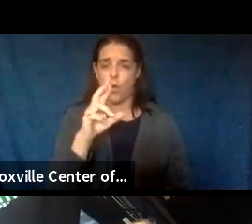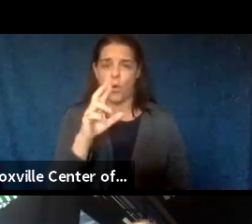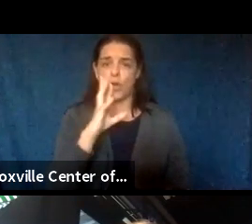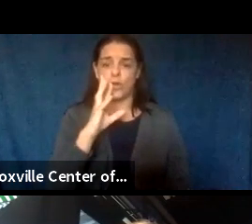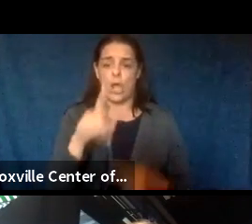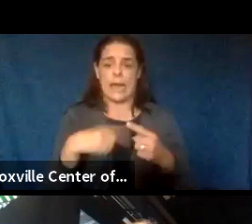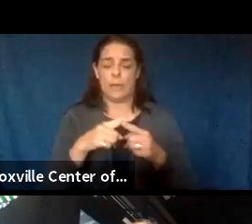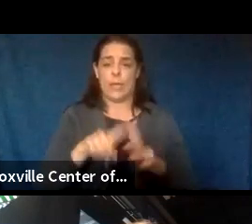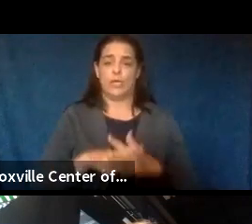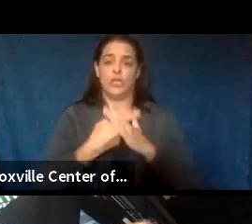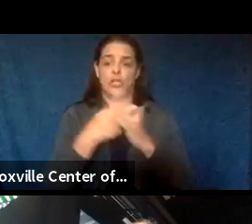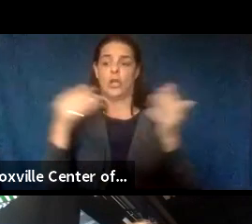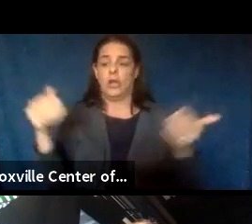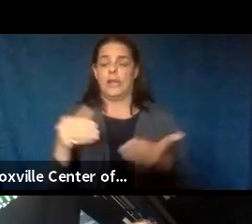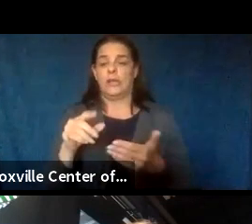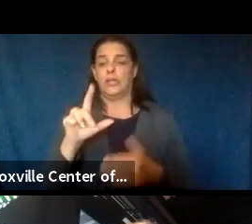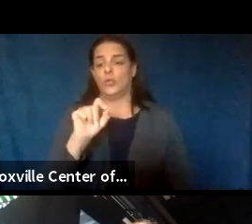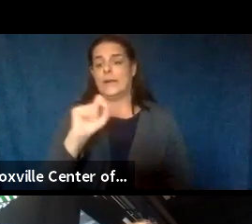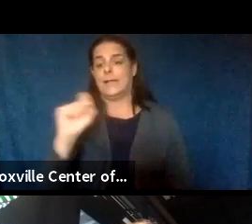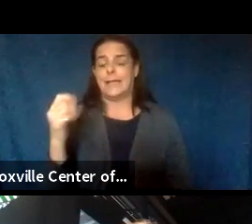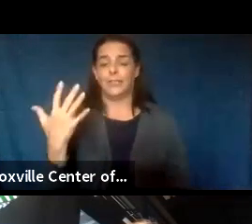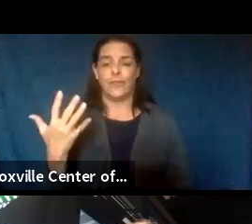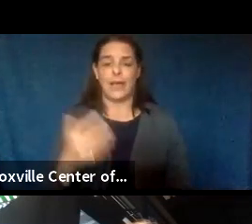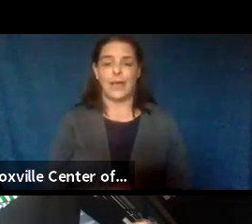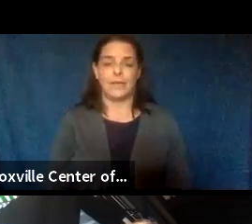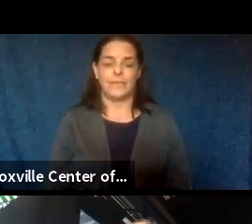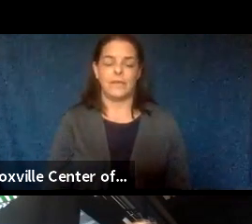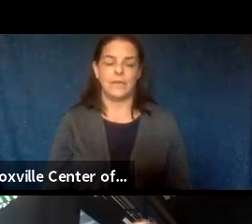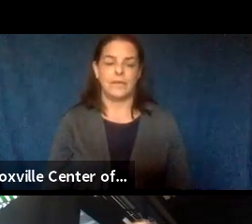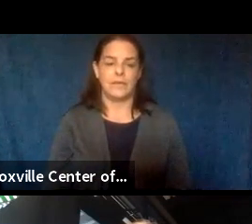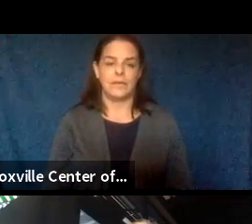introducing 2020-5?